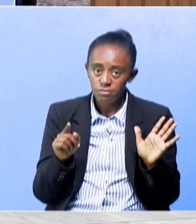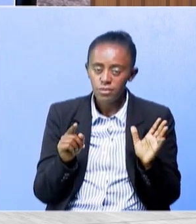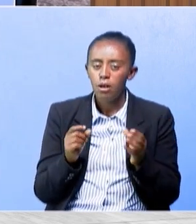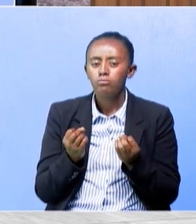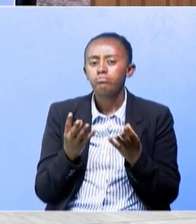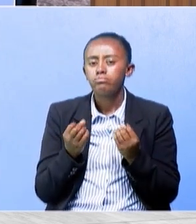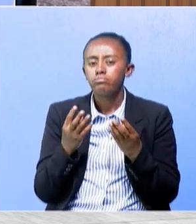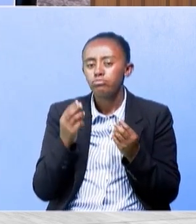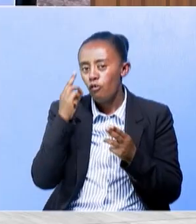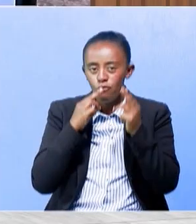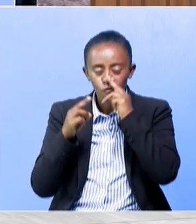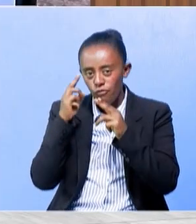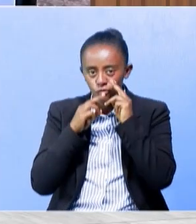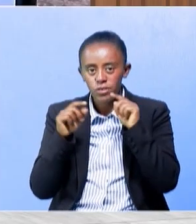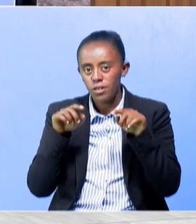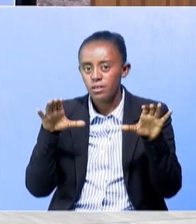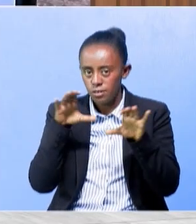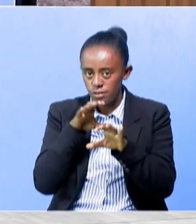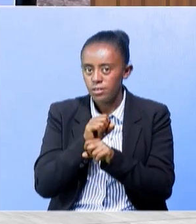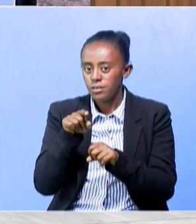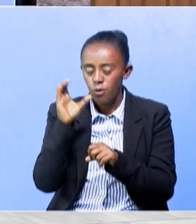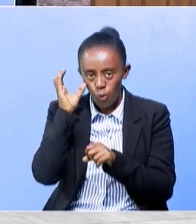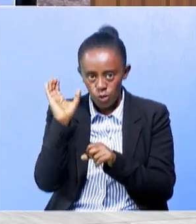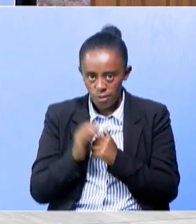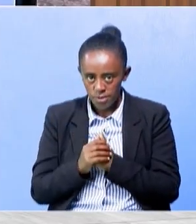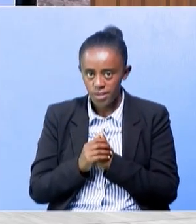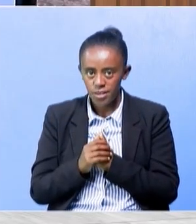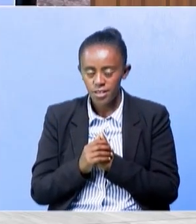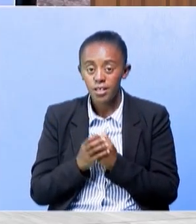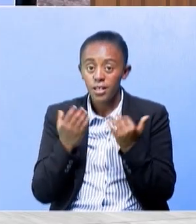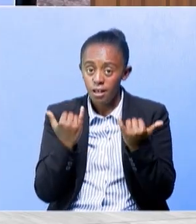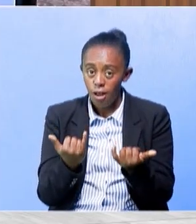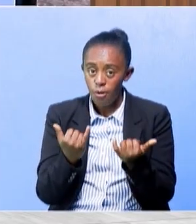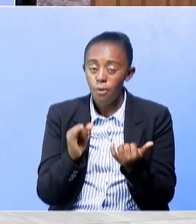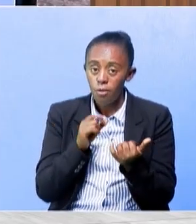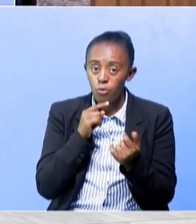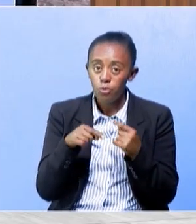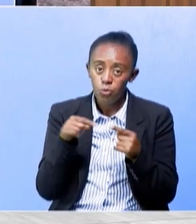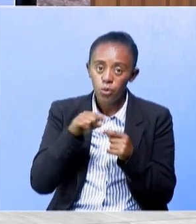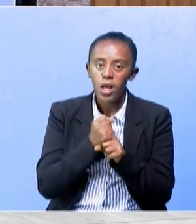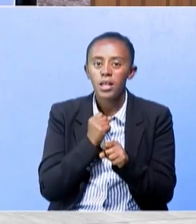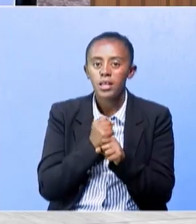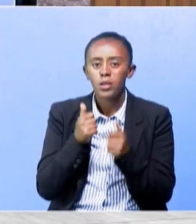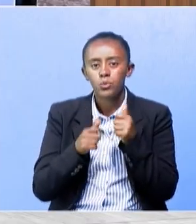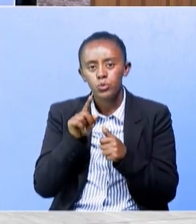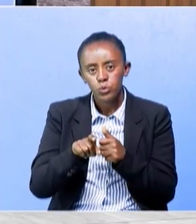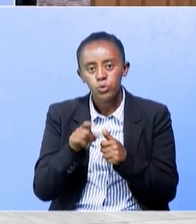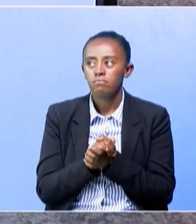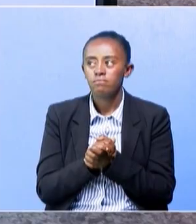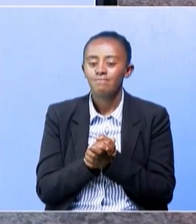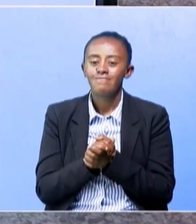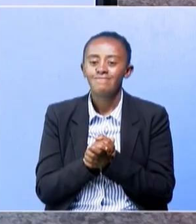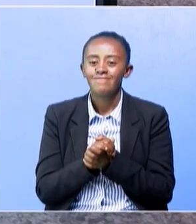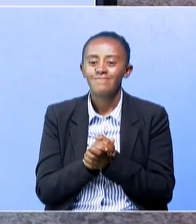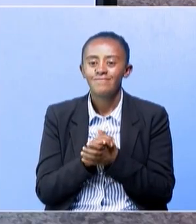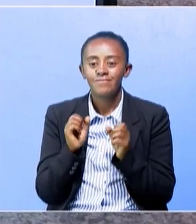lot of fun. That's all about this concept. Now, I'm going to give you an activity which should be done at home.